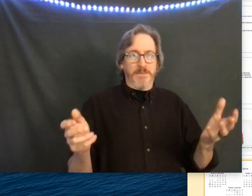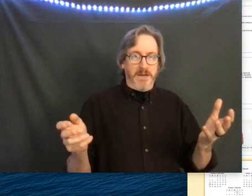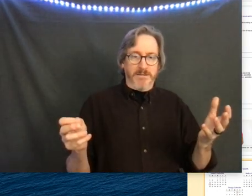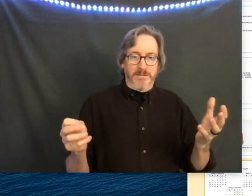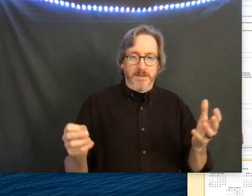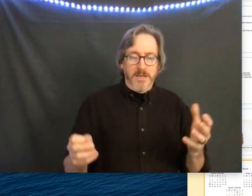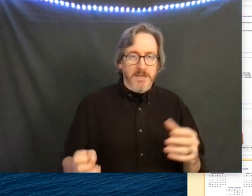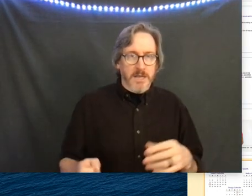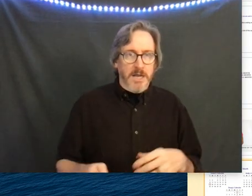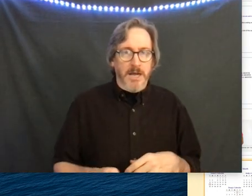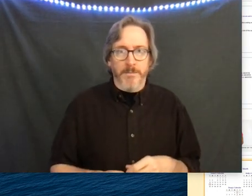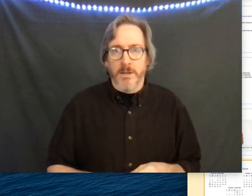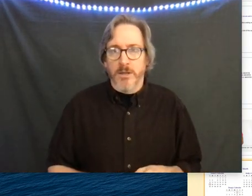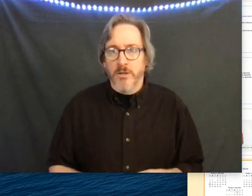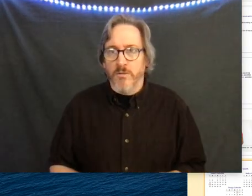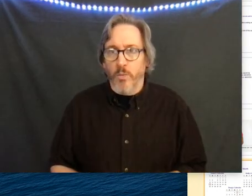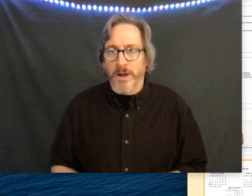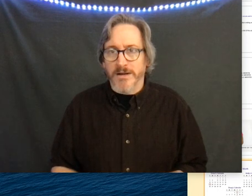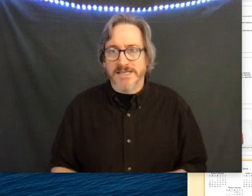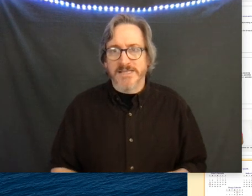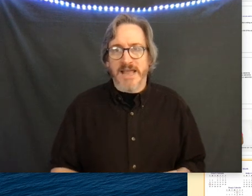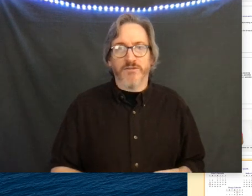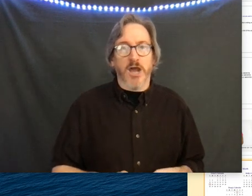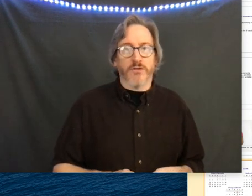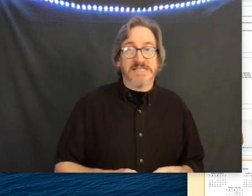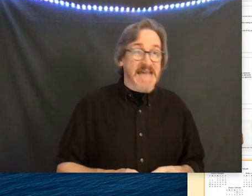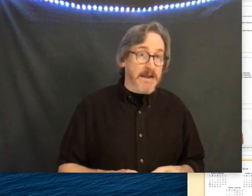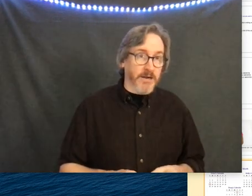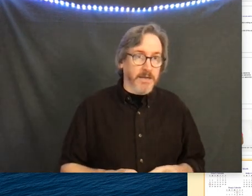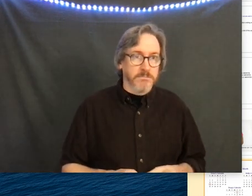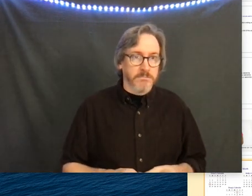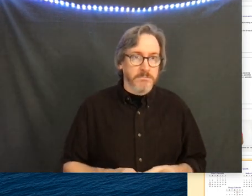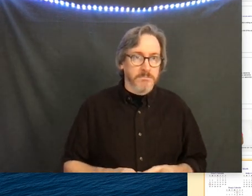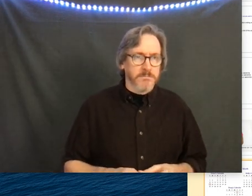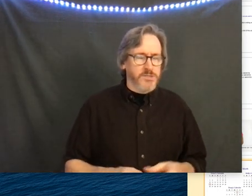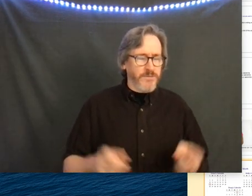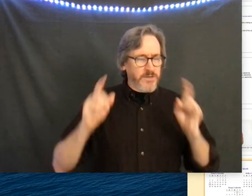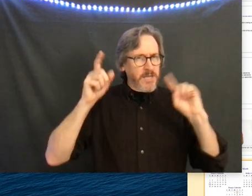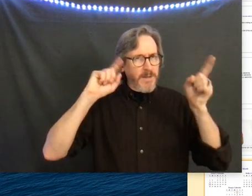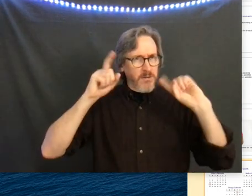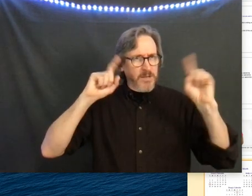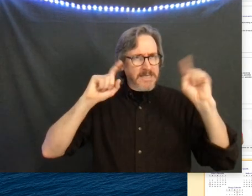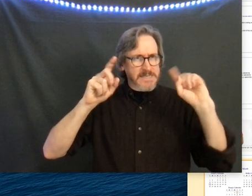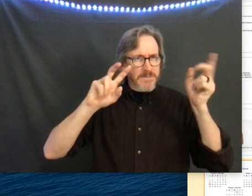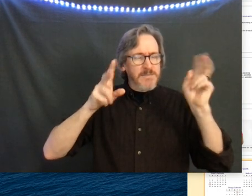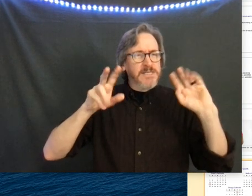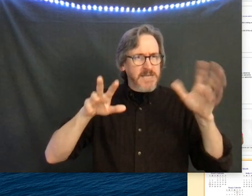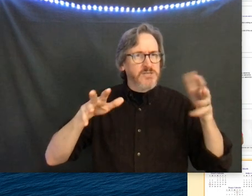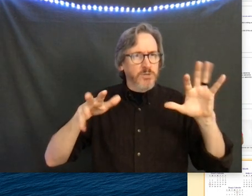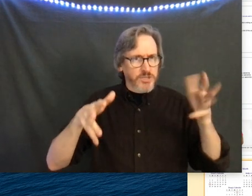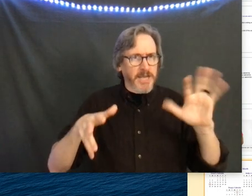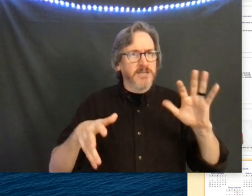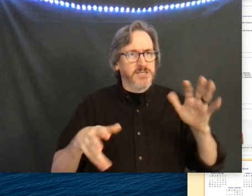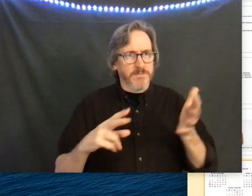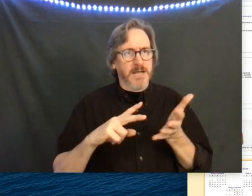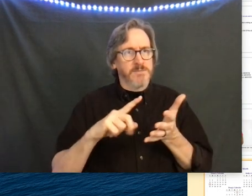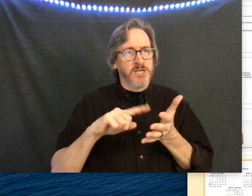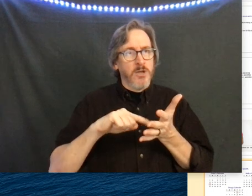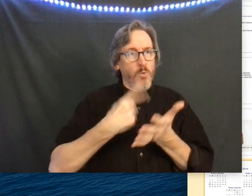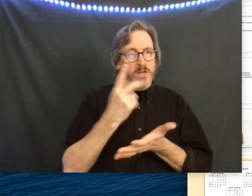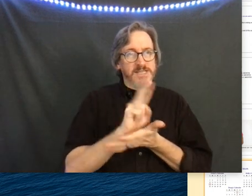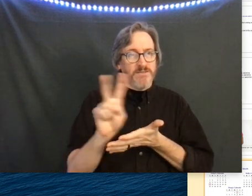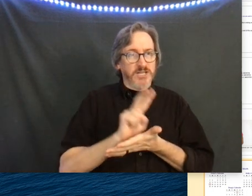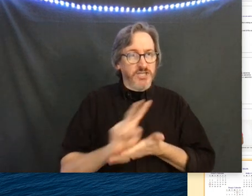Thursday of the month, where it's every other Saturday. So if you think about like sometimes the signs will change,